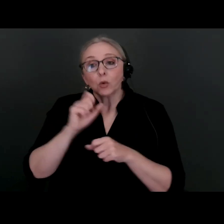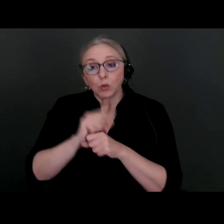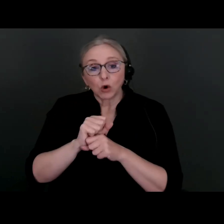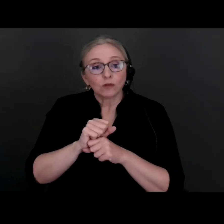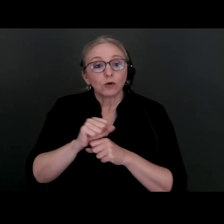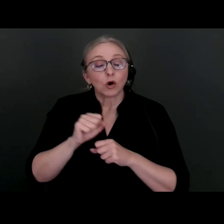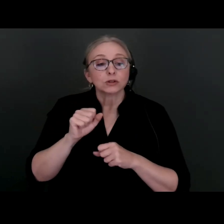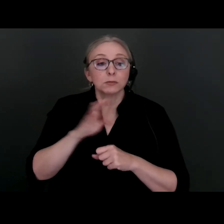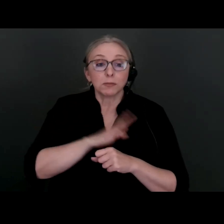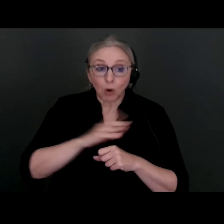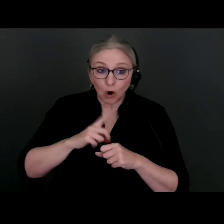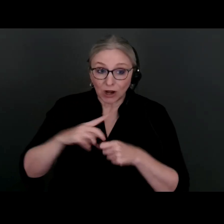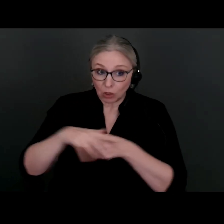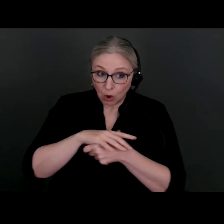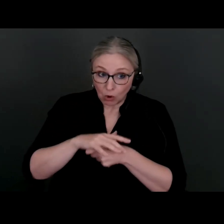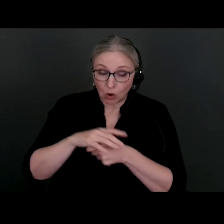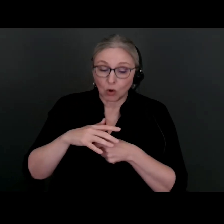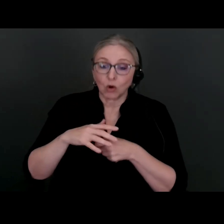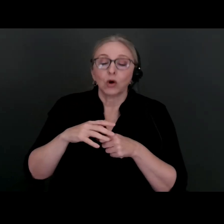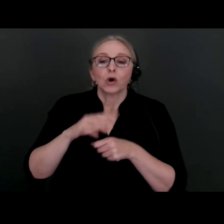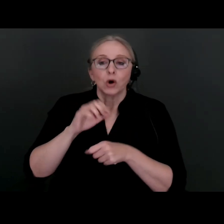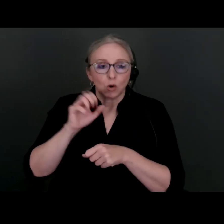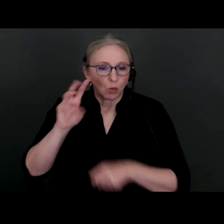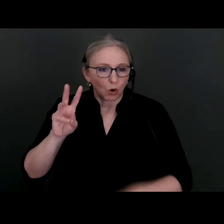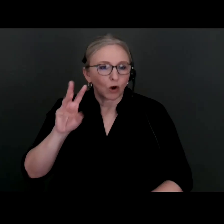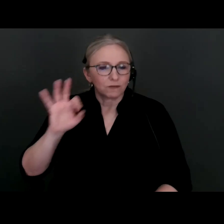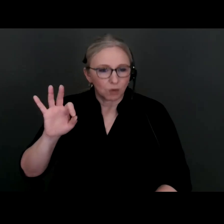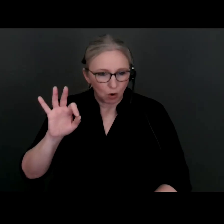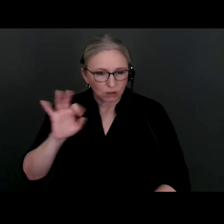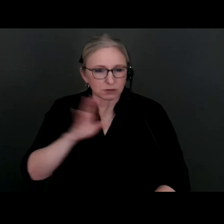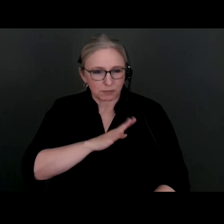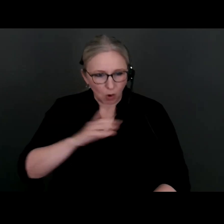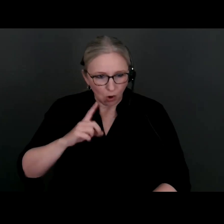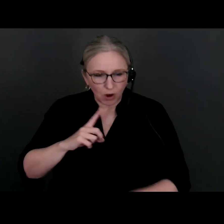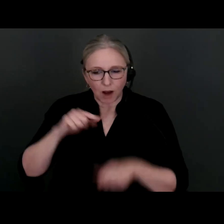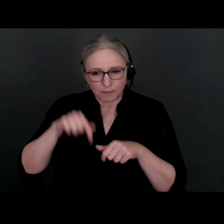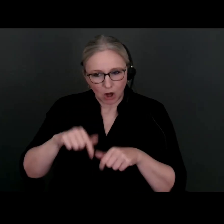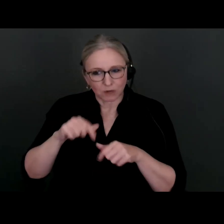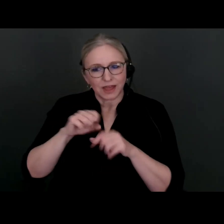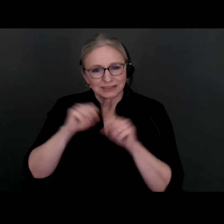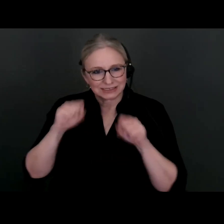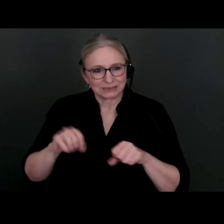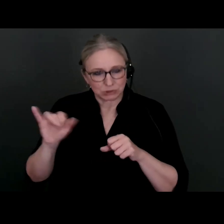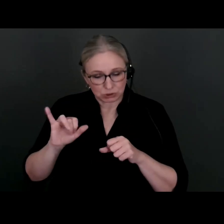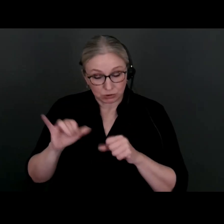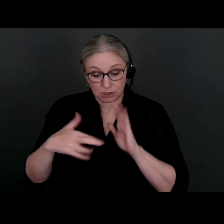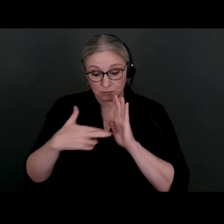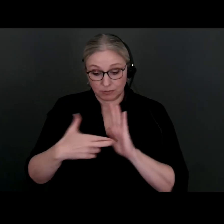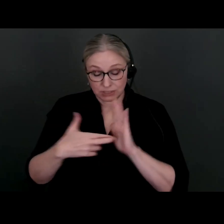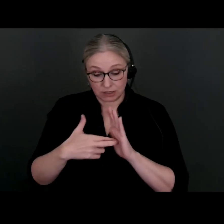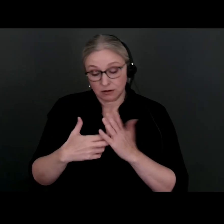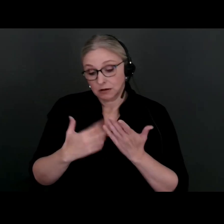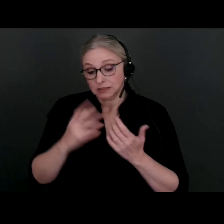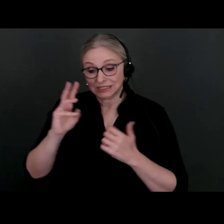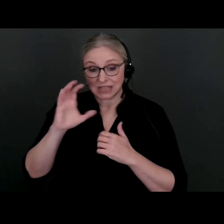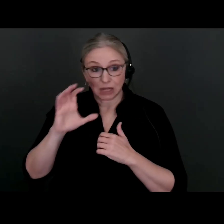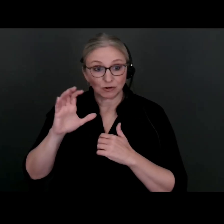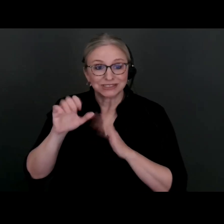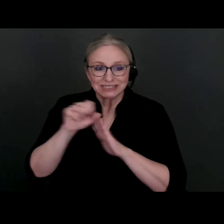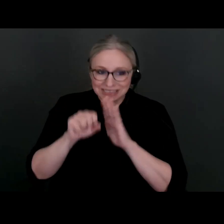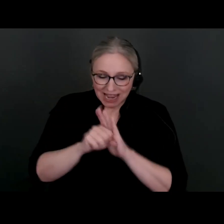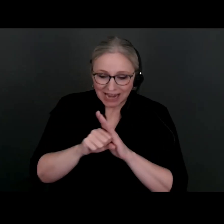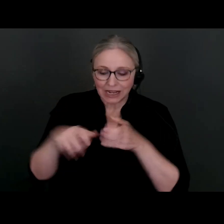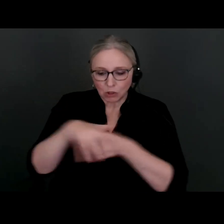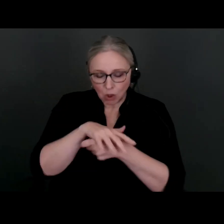then how local workforce boards are part of that system as well. Our organization represents the nearly 600 state and